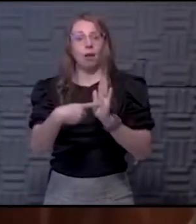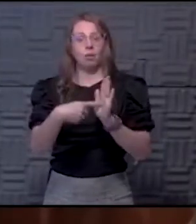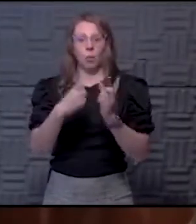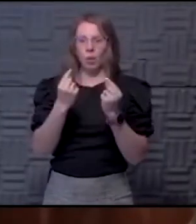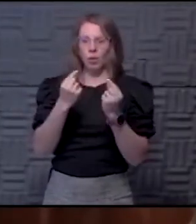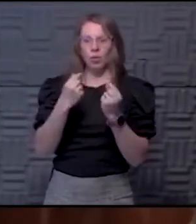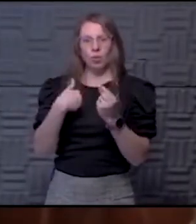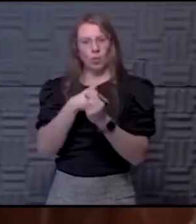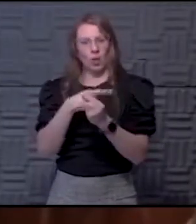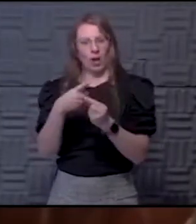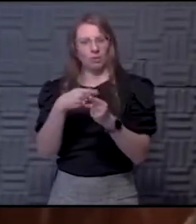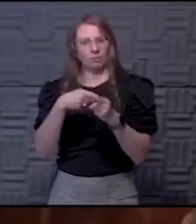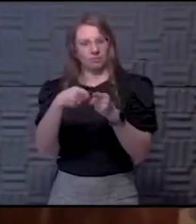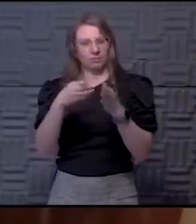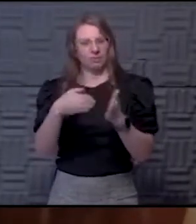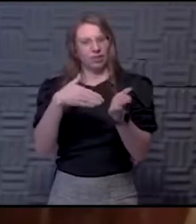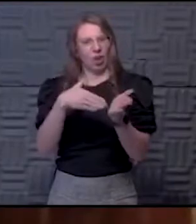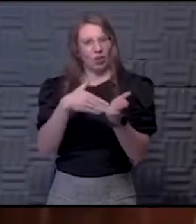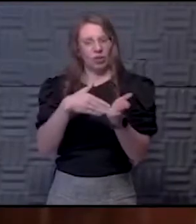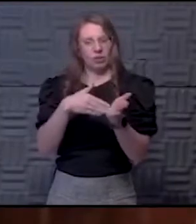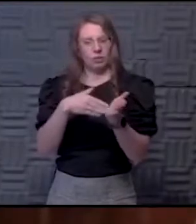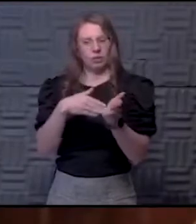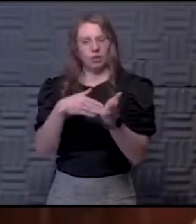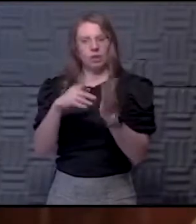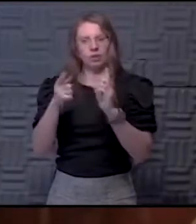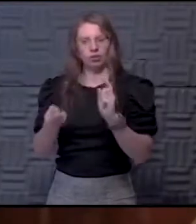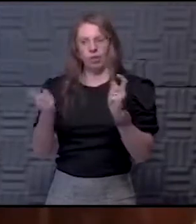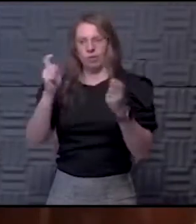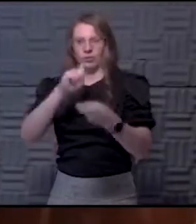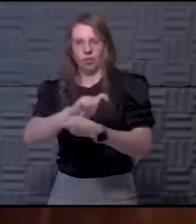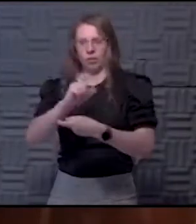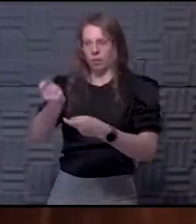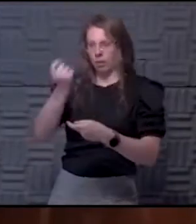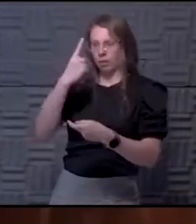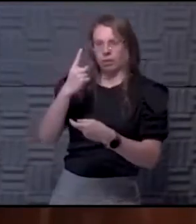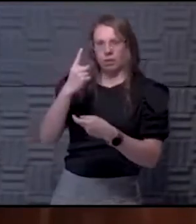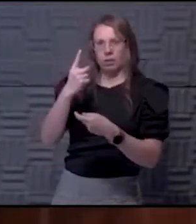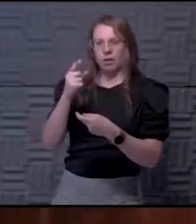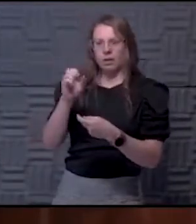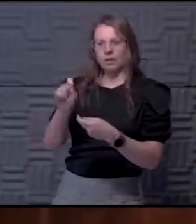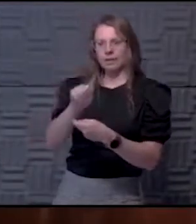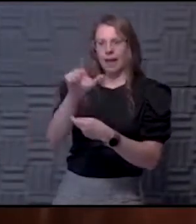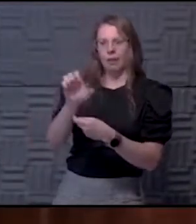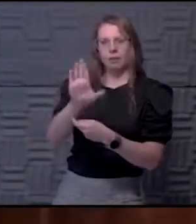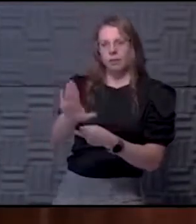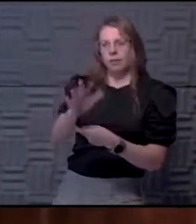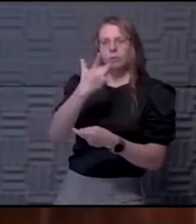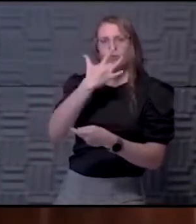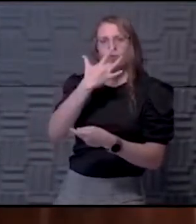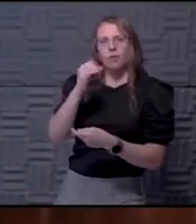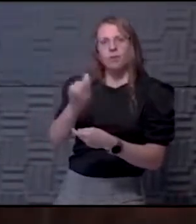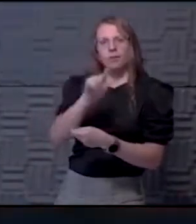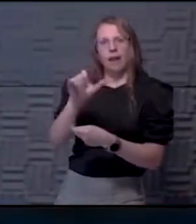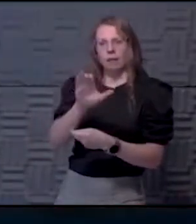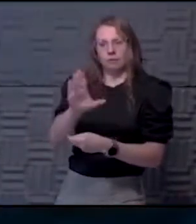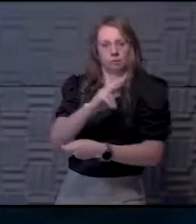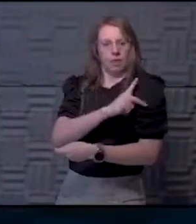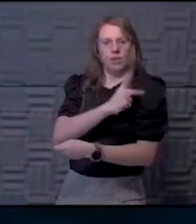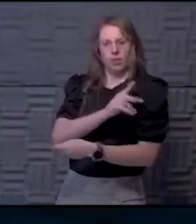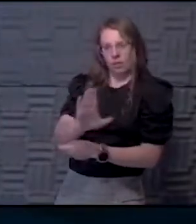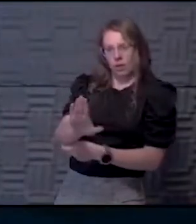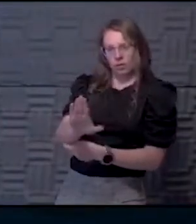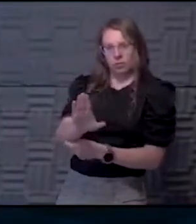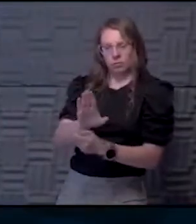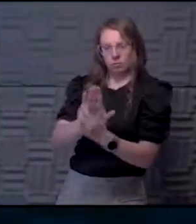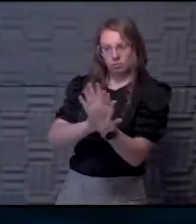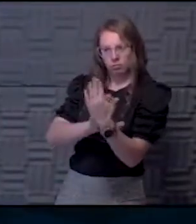healthcare professionals is turn it around. Understand the style, the preferred style of the patient in front of